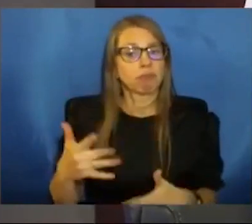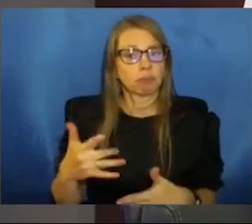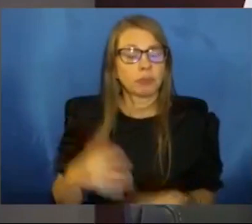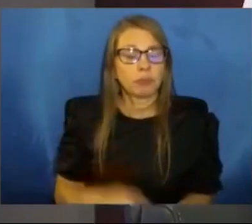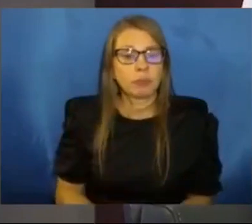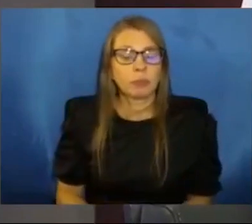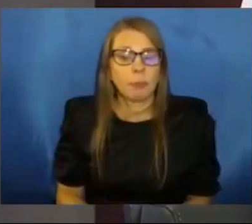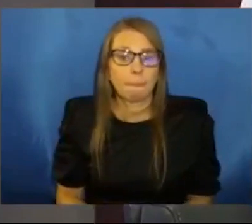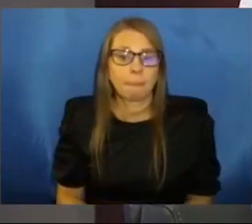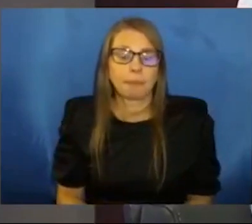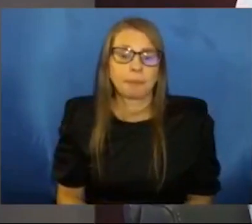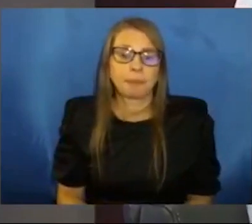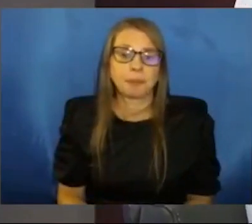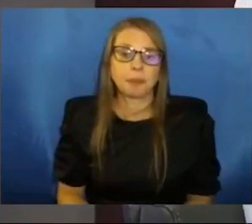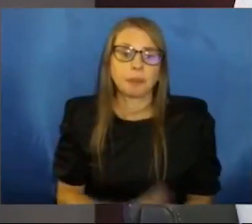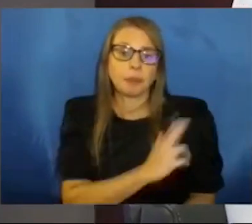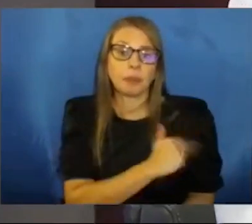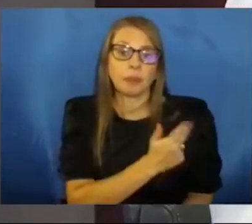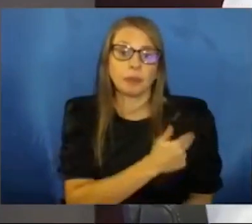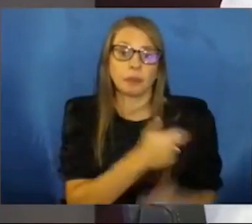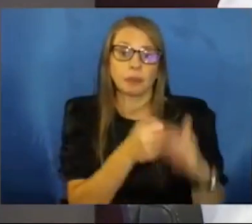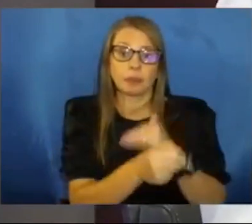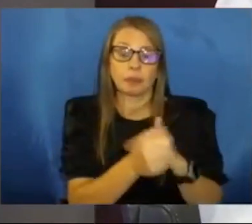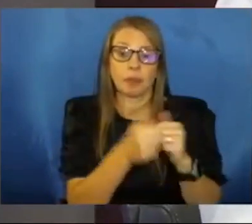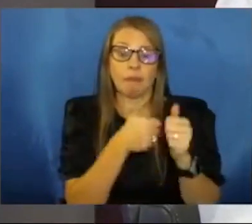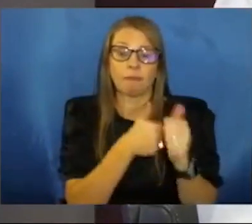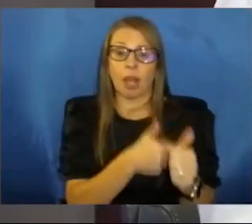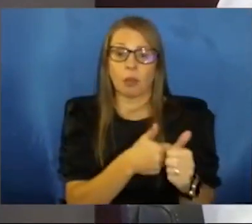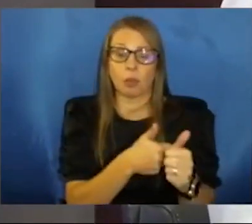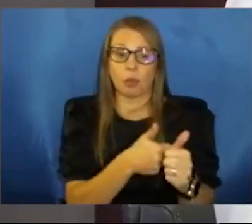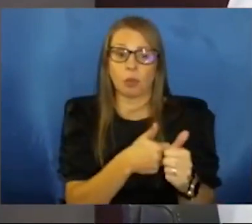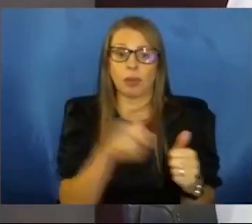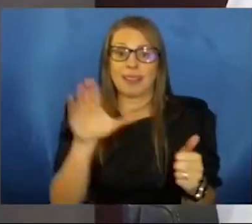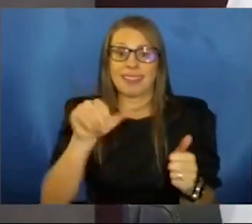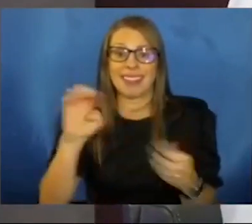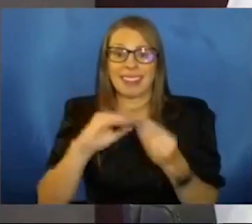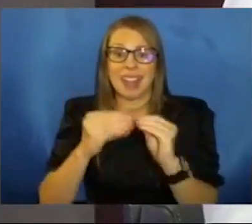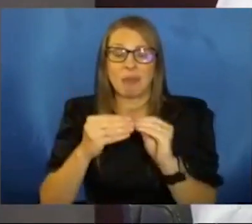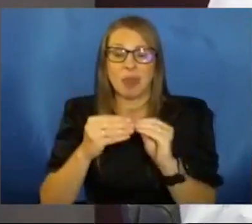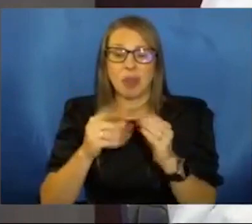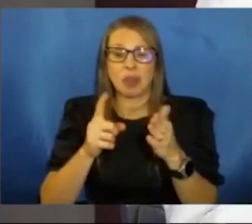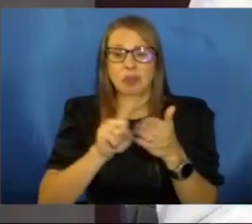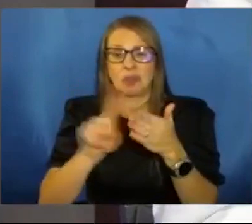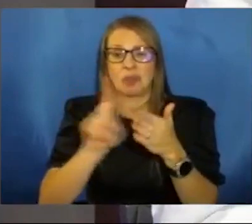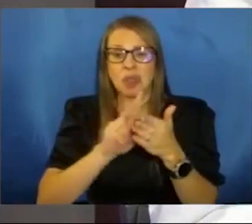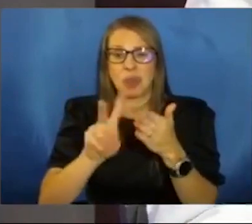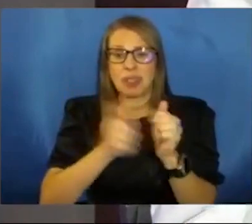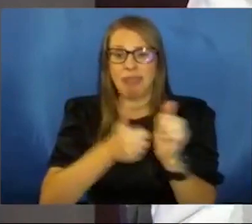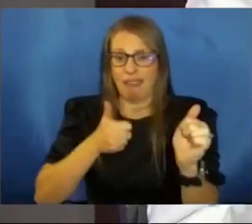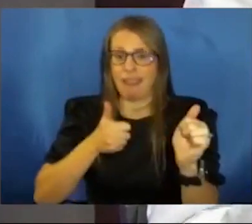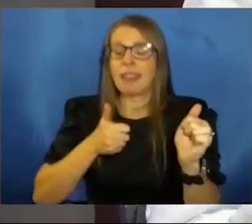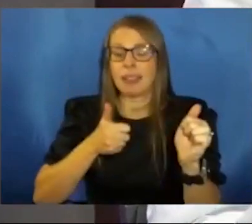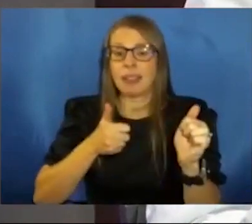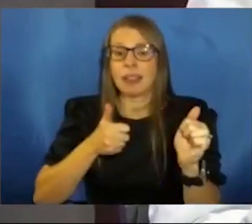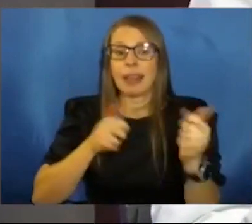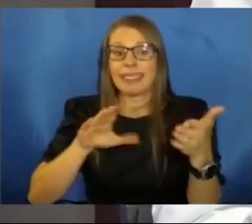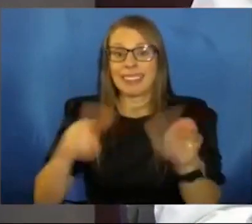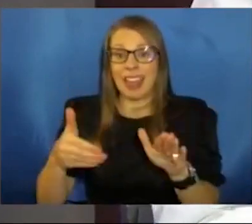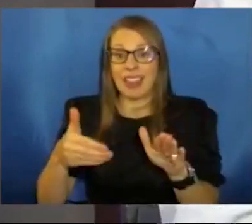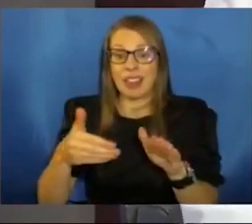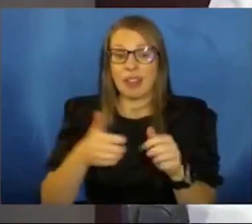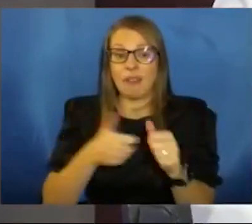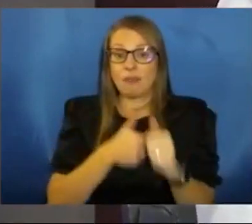tested? Yeah, I mean, I think that's the safest thing to do. We just heard, Tim say, if your child does have symptoms or you having